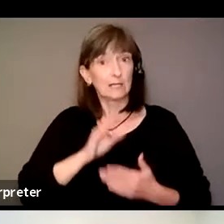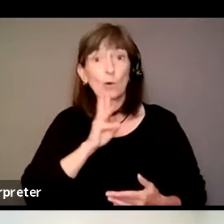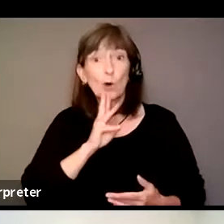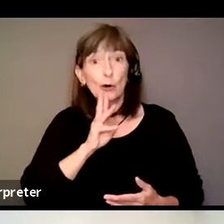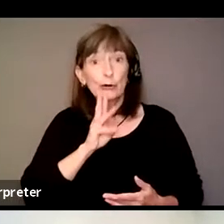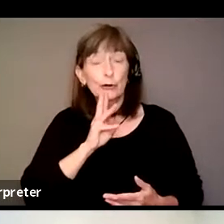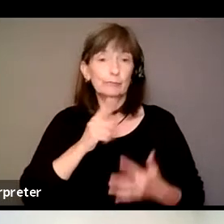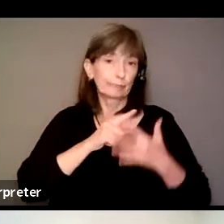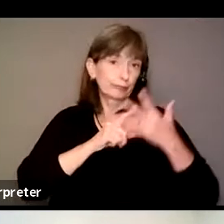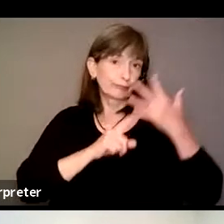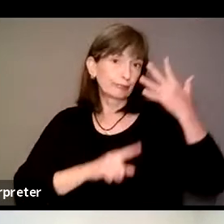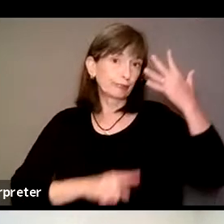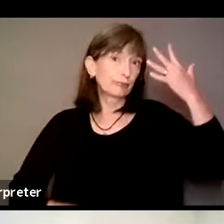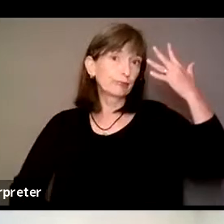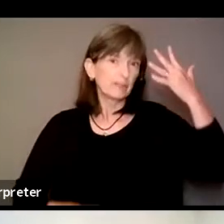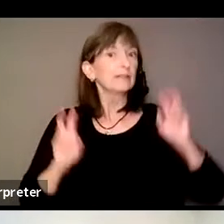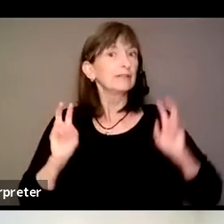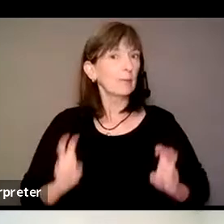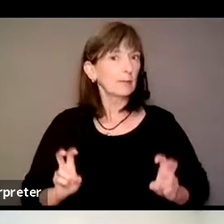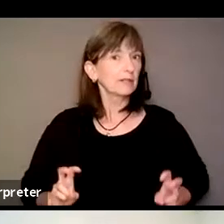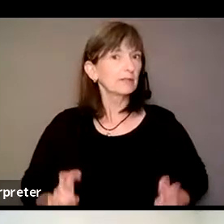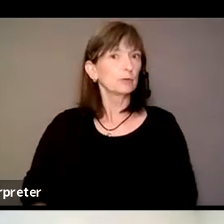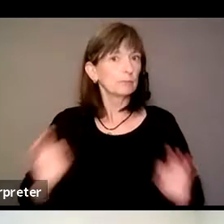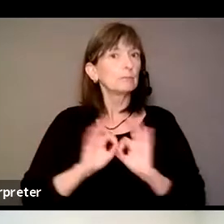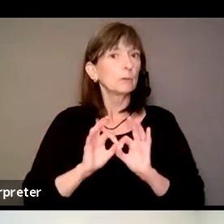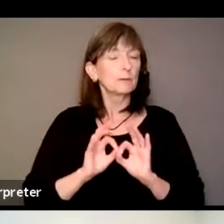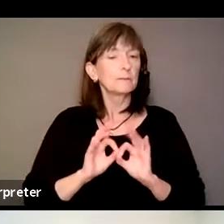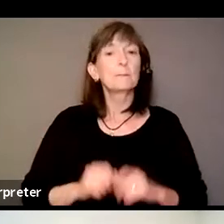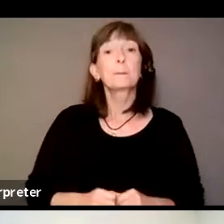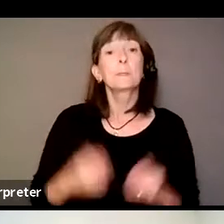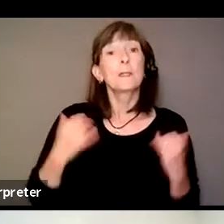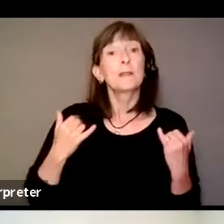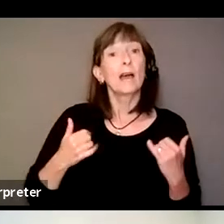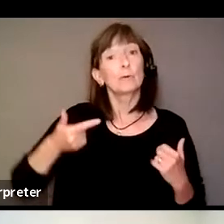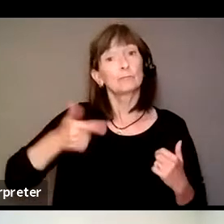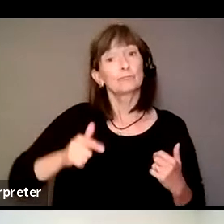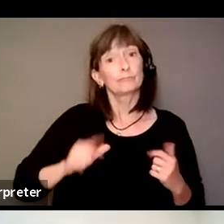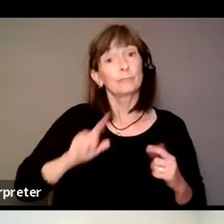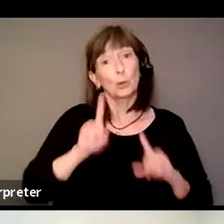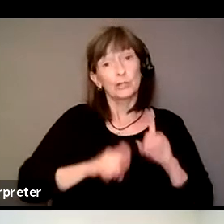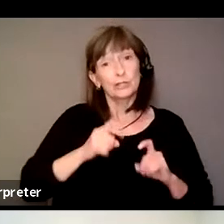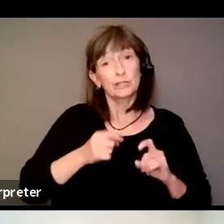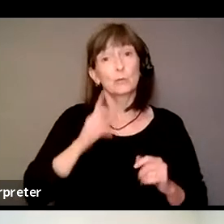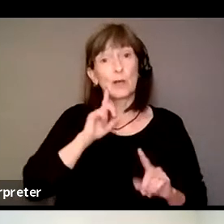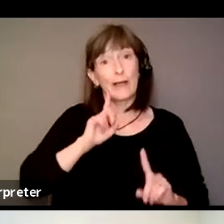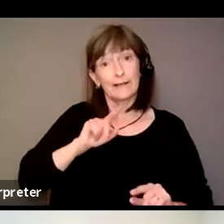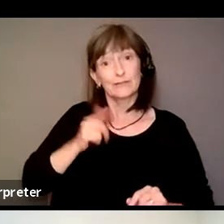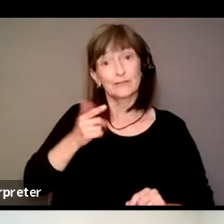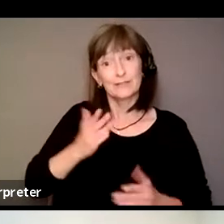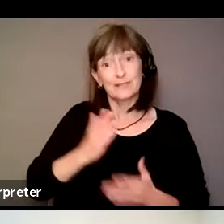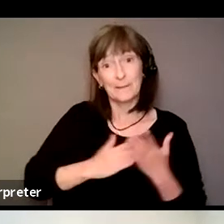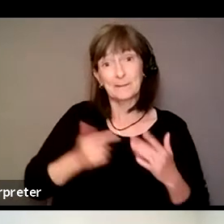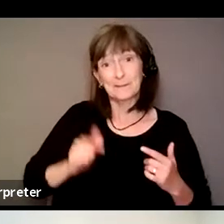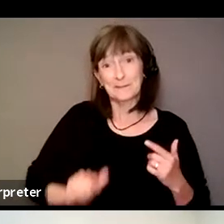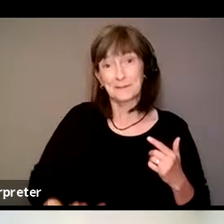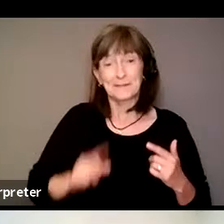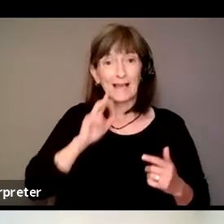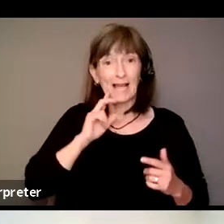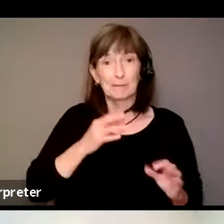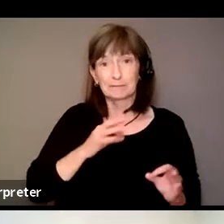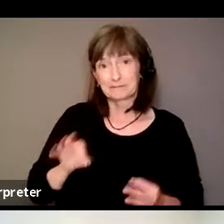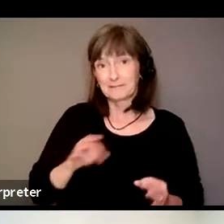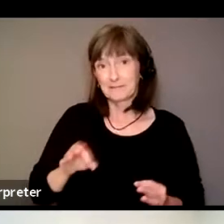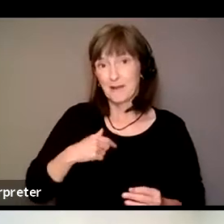So we'll work through some of the questions, and you'll excuse me if I'm referring to the notes because I don't want to miss any of the things